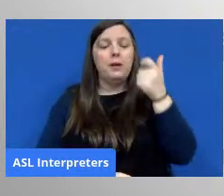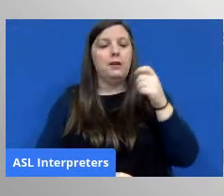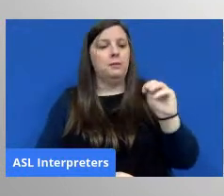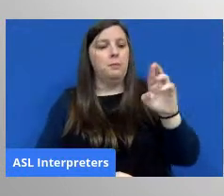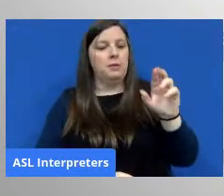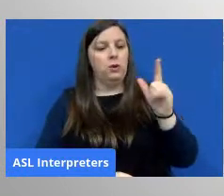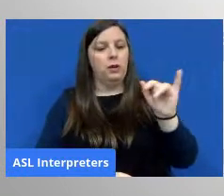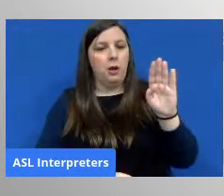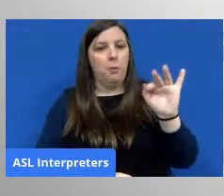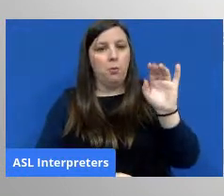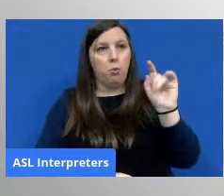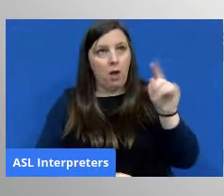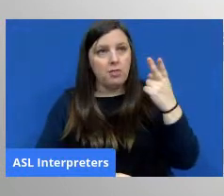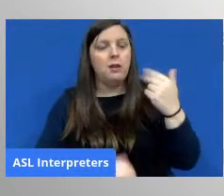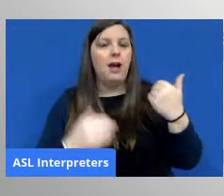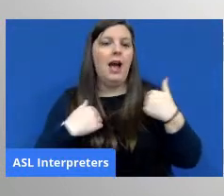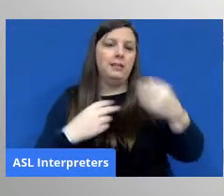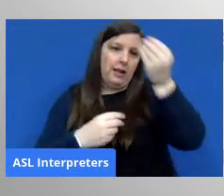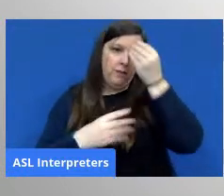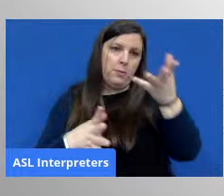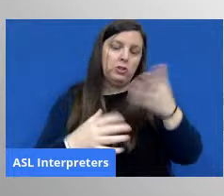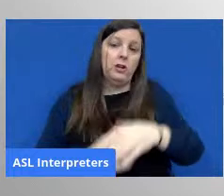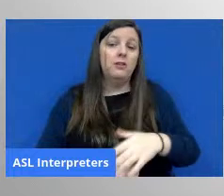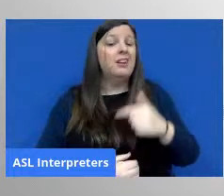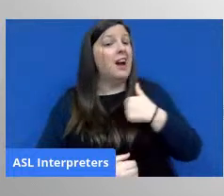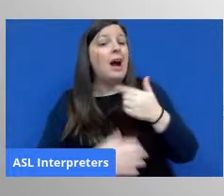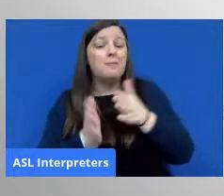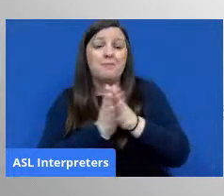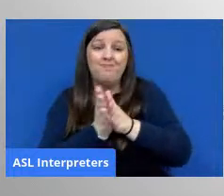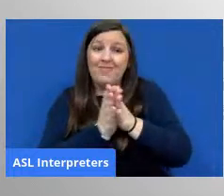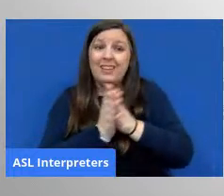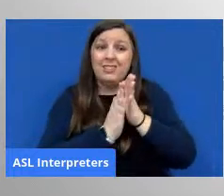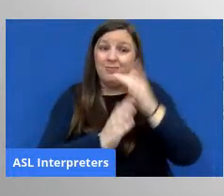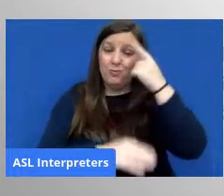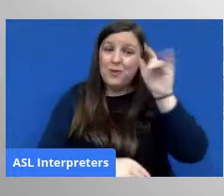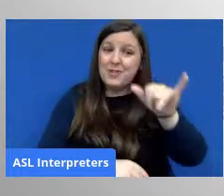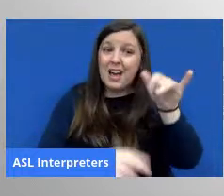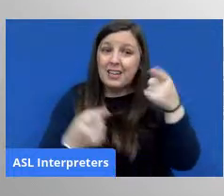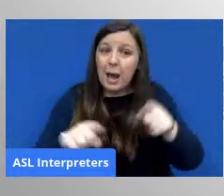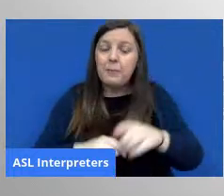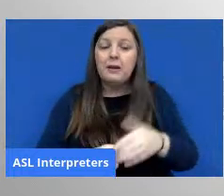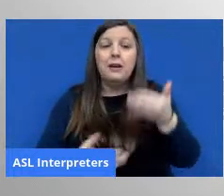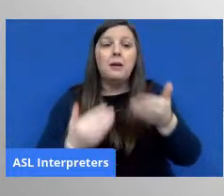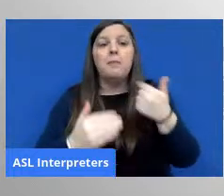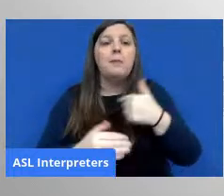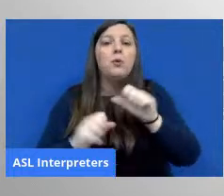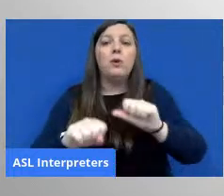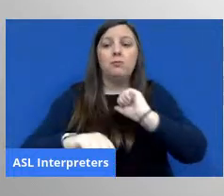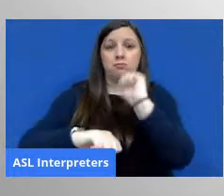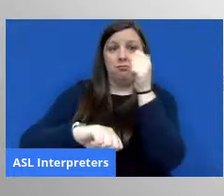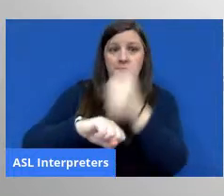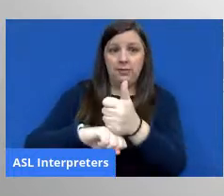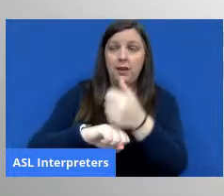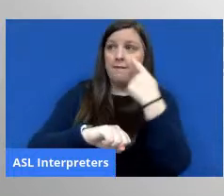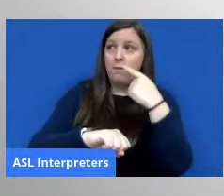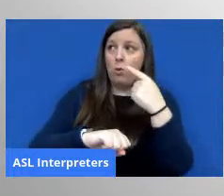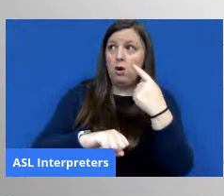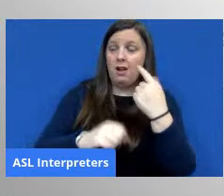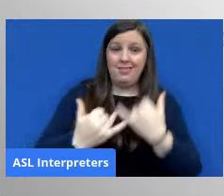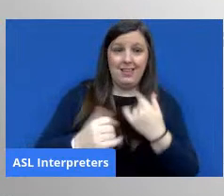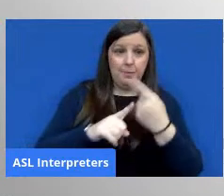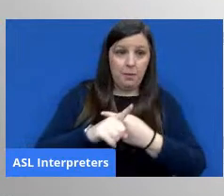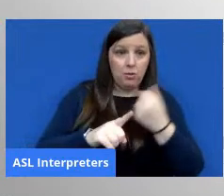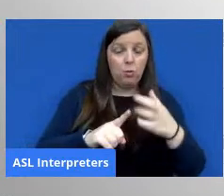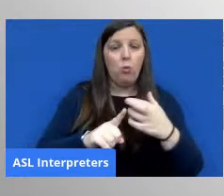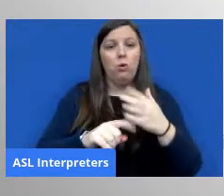happen. Good. Yeah, Thank you, so maybe we can call one, Ms. Davis, maybe we can call one for either this month or early next